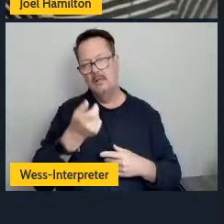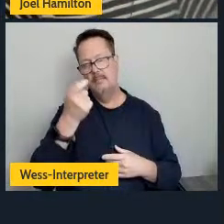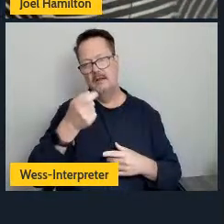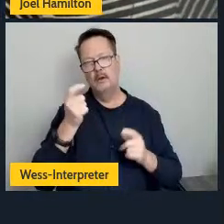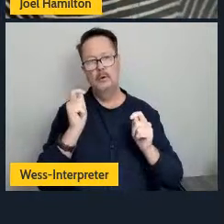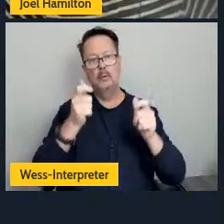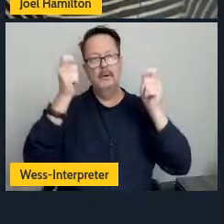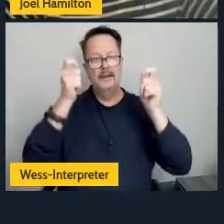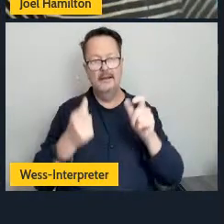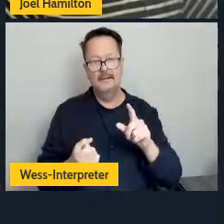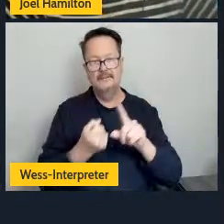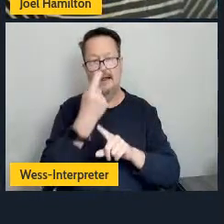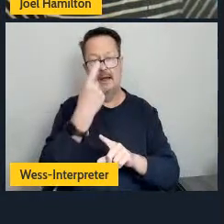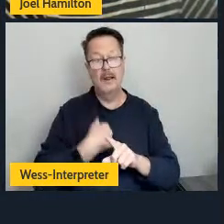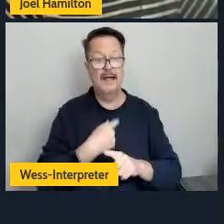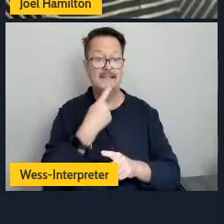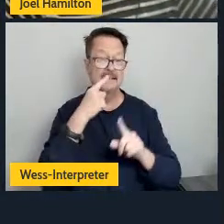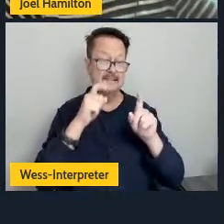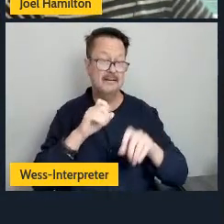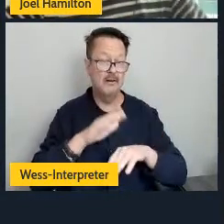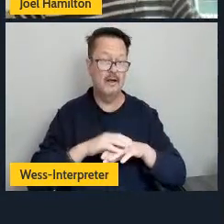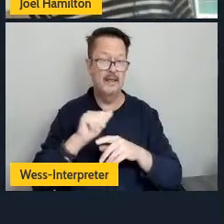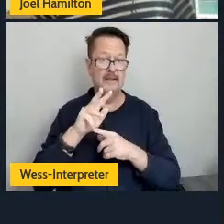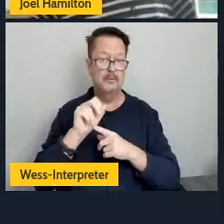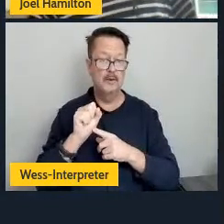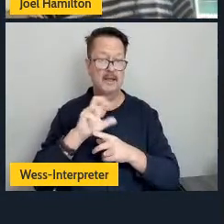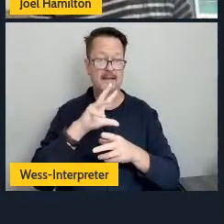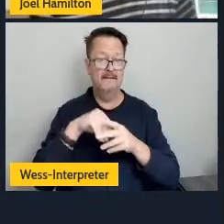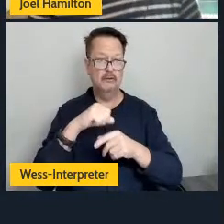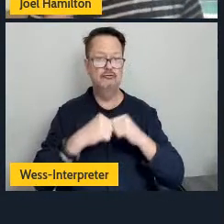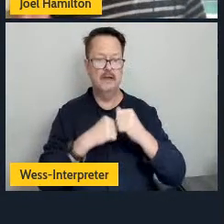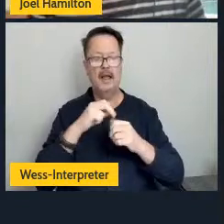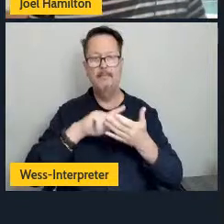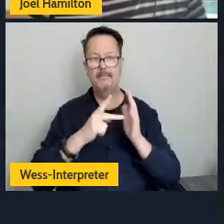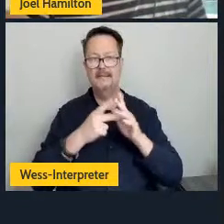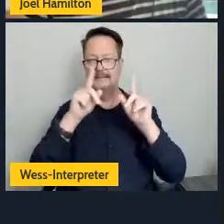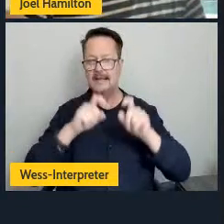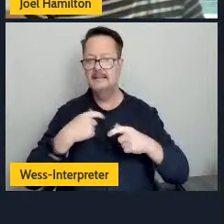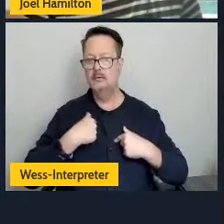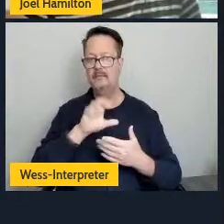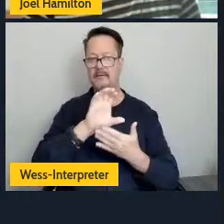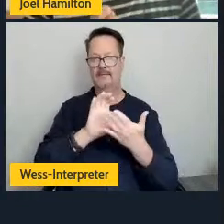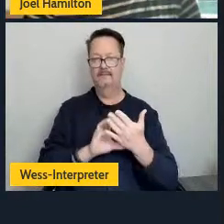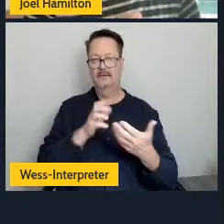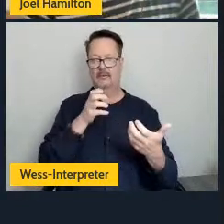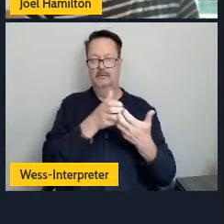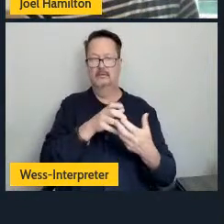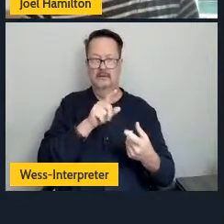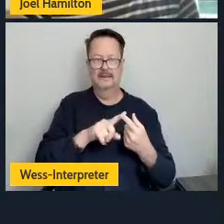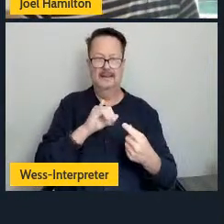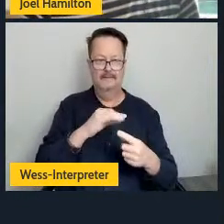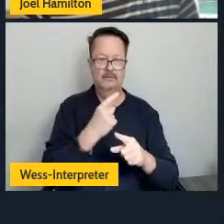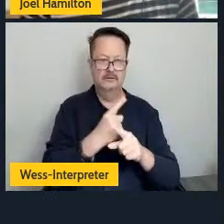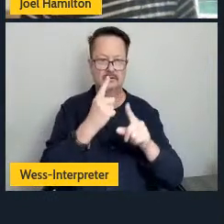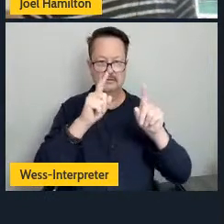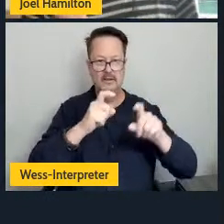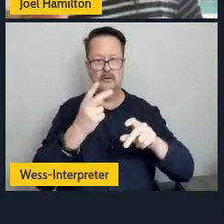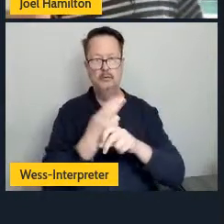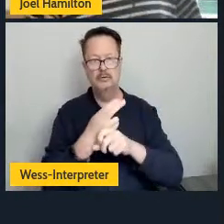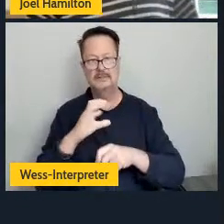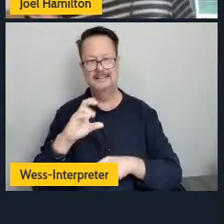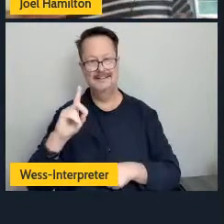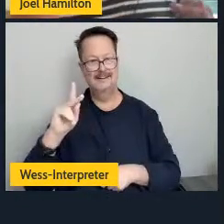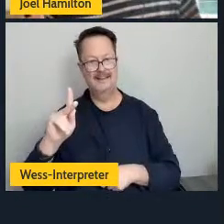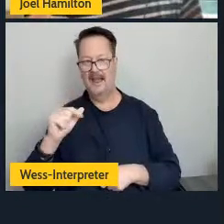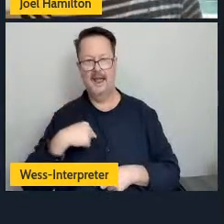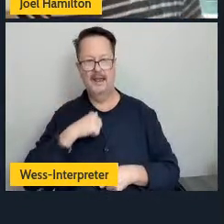quick aside, when I say testing our AWS infrastructure, I mean testing that we've configured our AWS infrastructure correctly using CDK. I don't